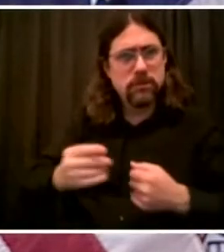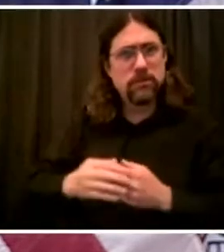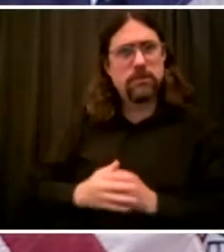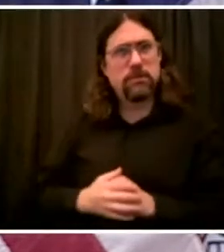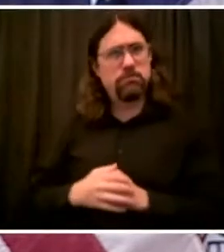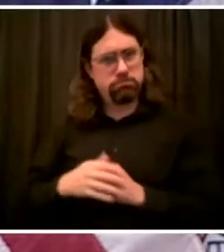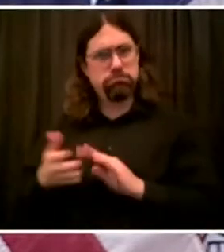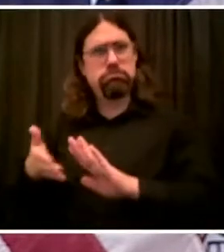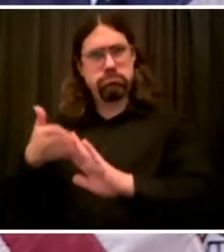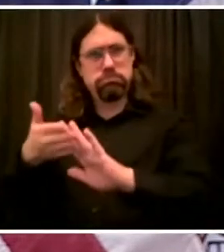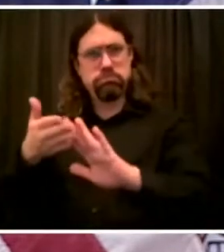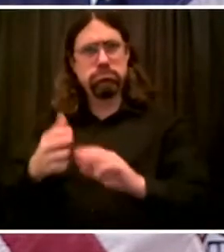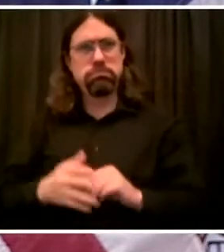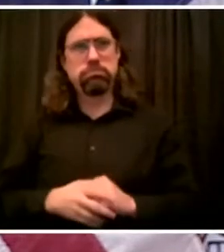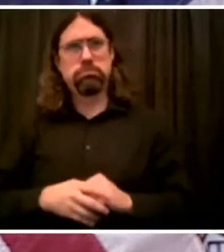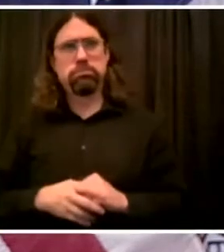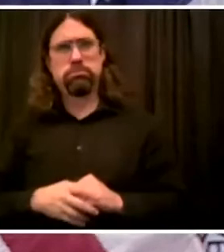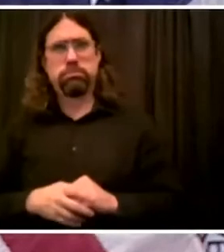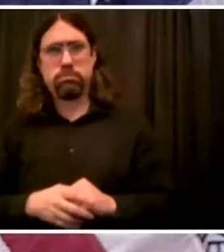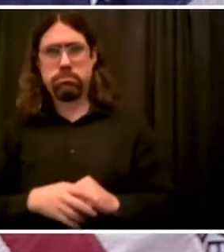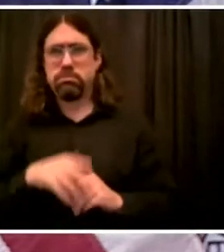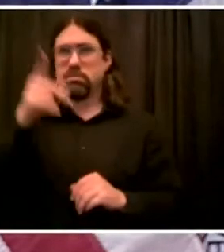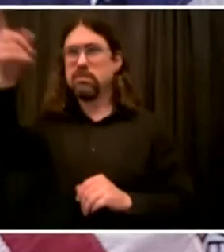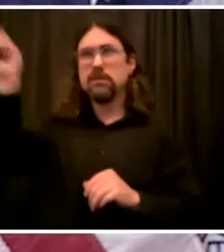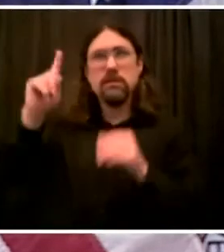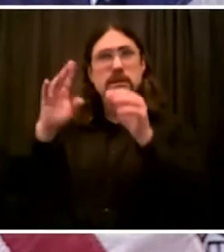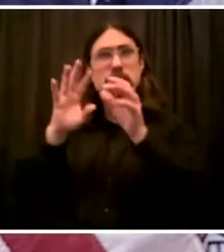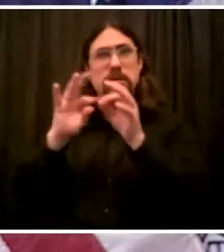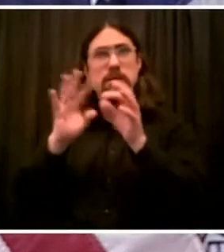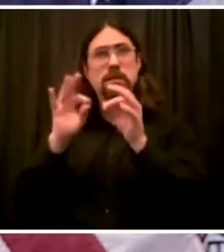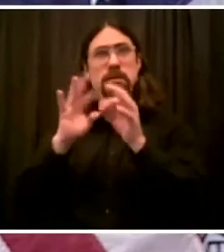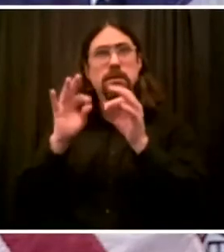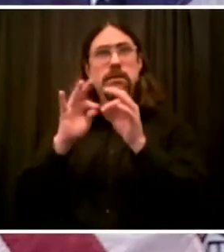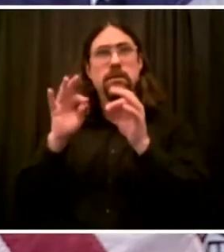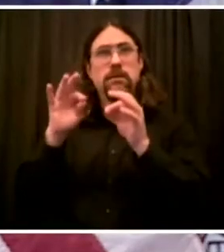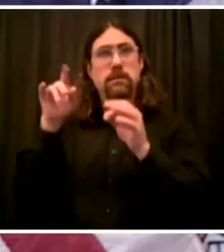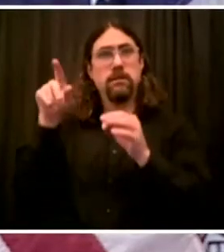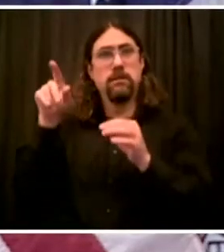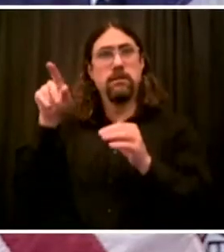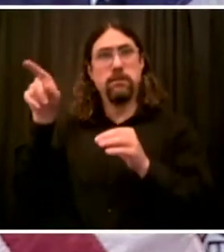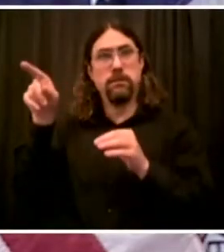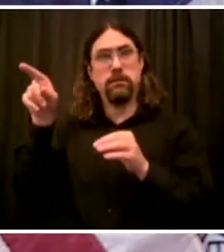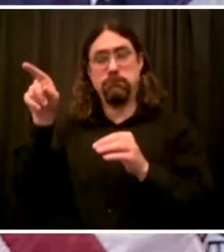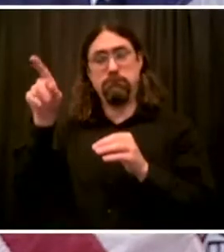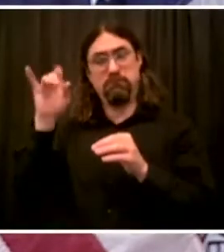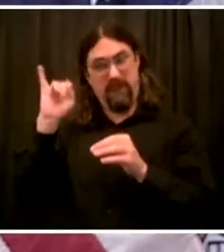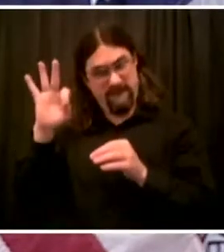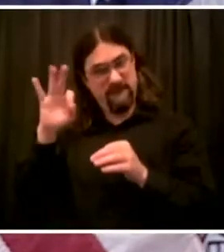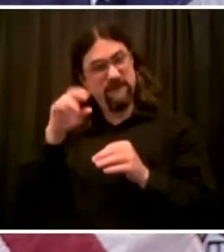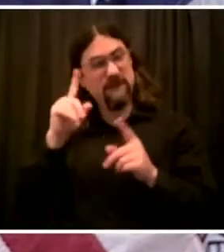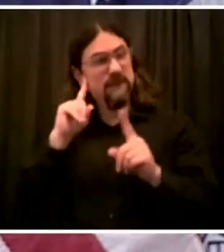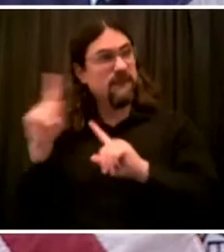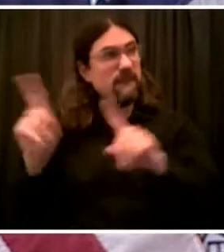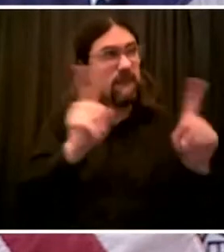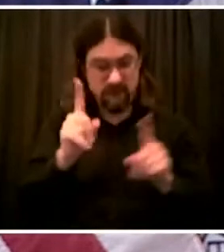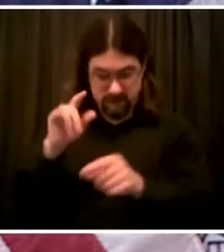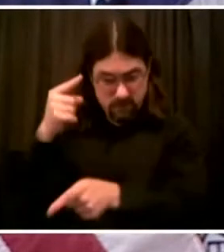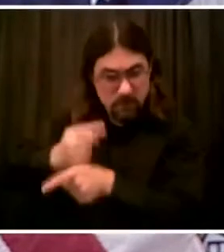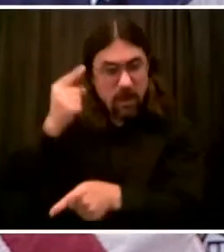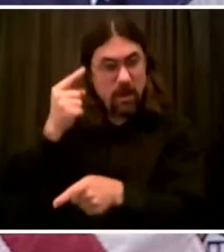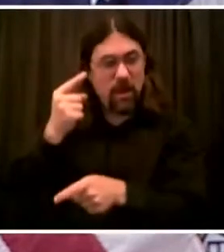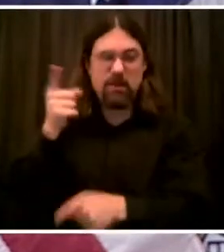to apologize to the men and women of the NYPD, unquestionably. But again, I need to hear her perspective. I need to hear